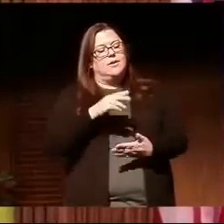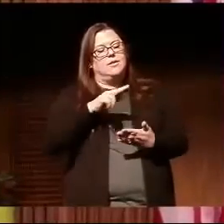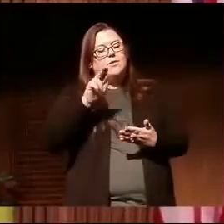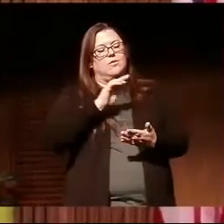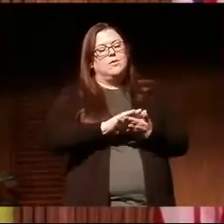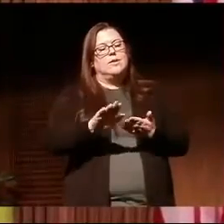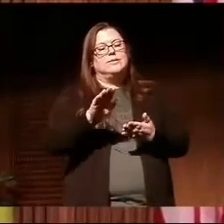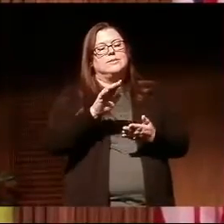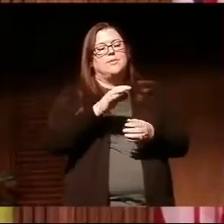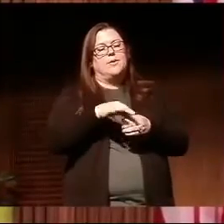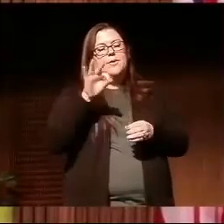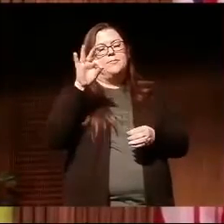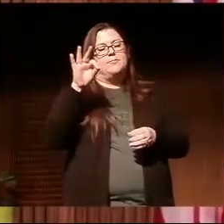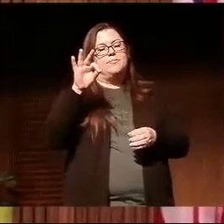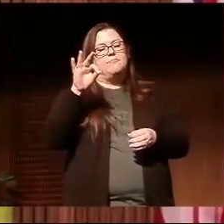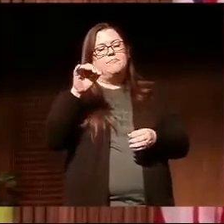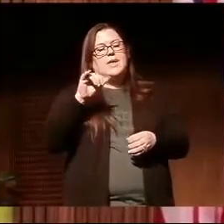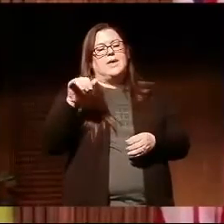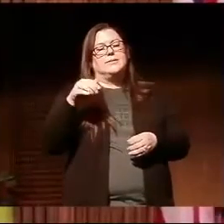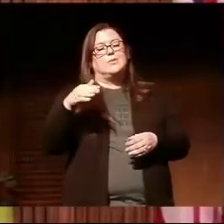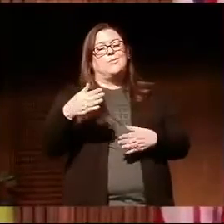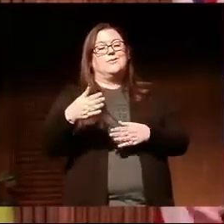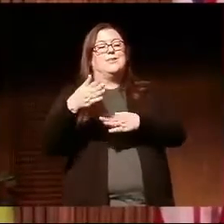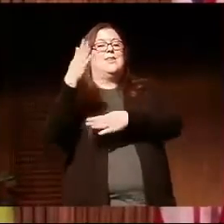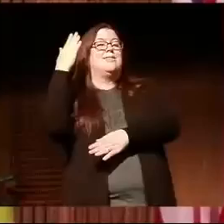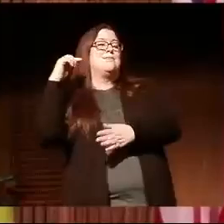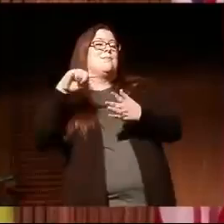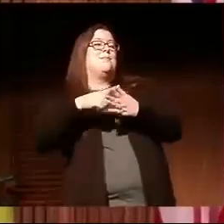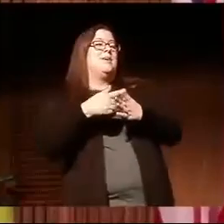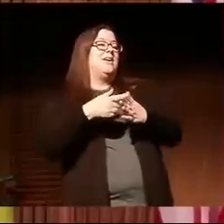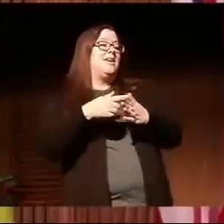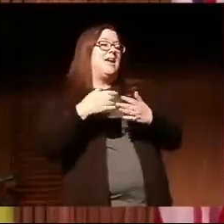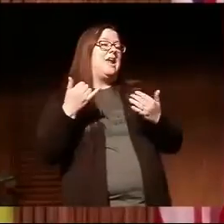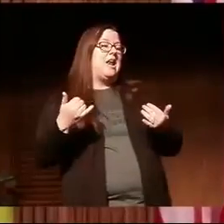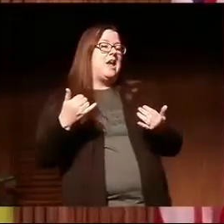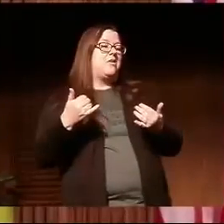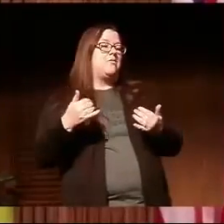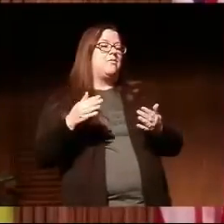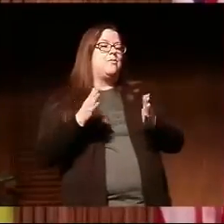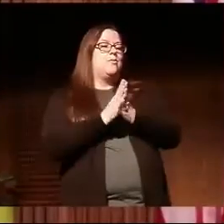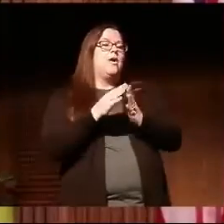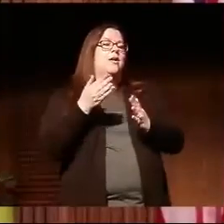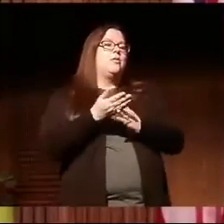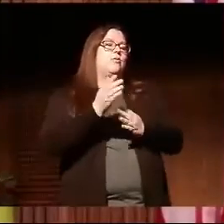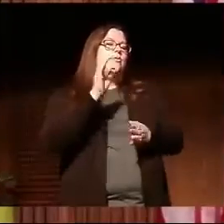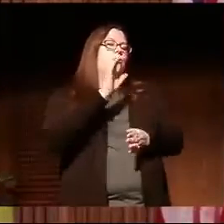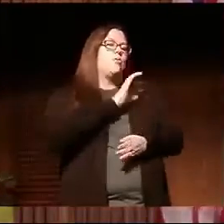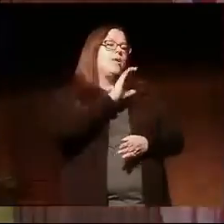As it was in the beginning, is now, and evermore shall be, we pray through Christ our Lord. Amen.